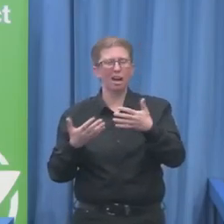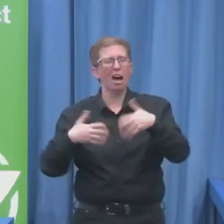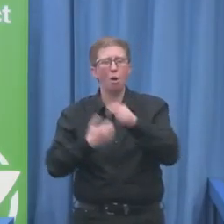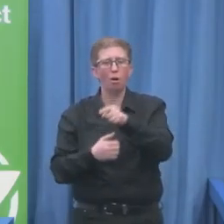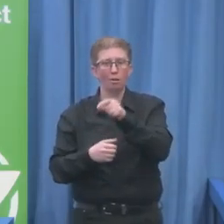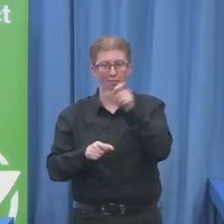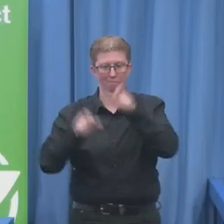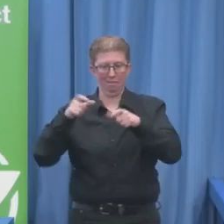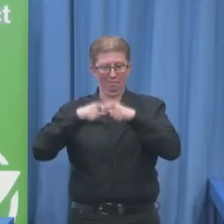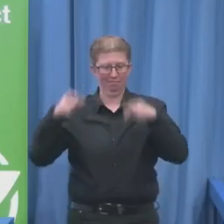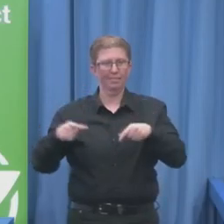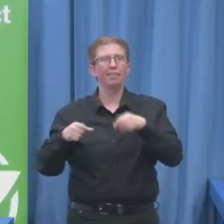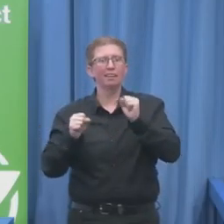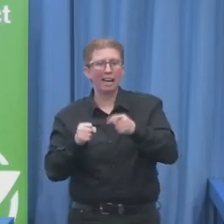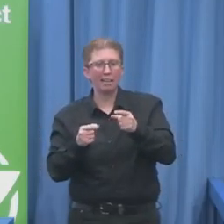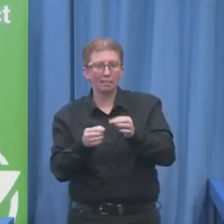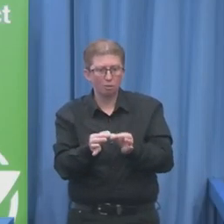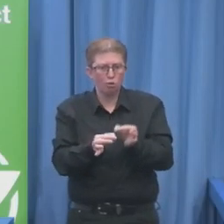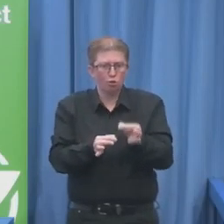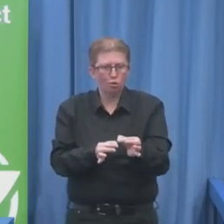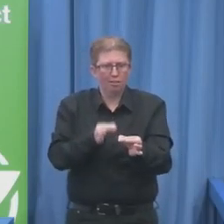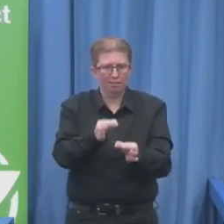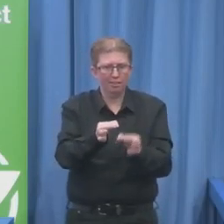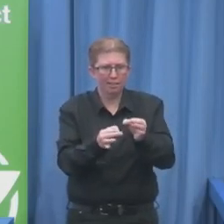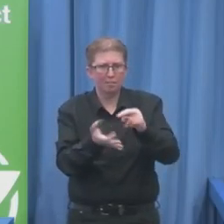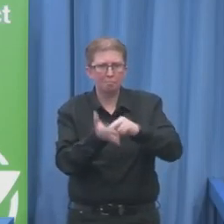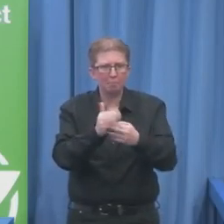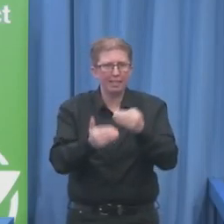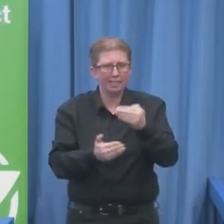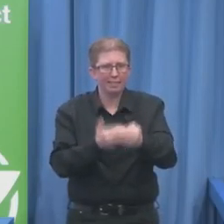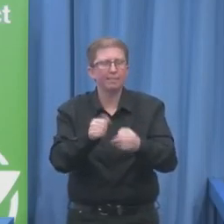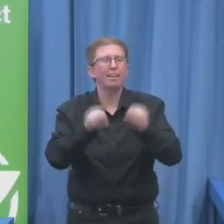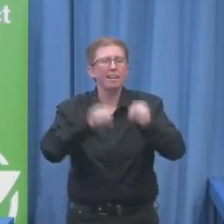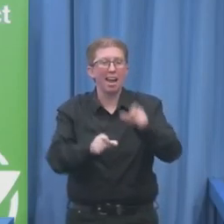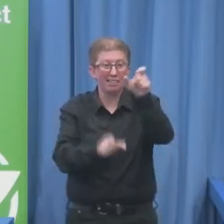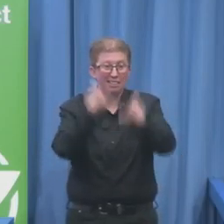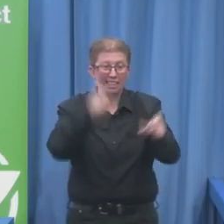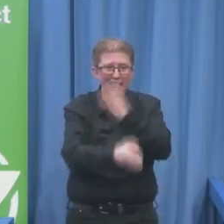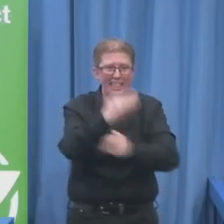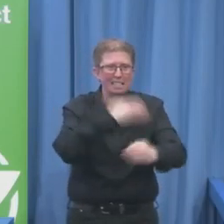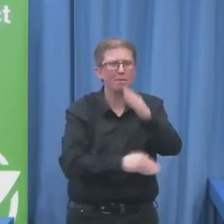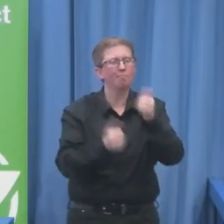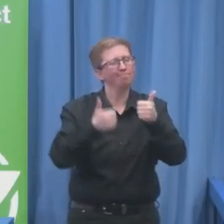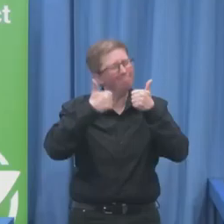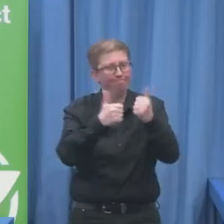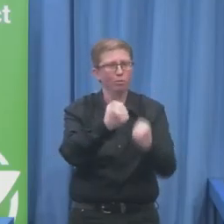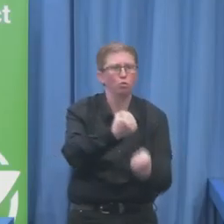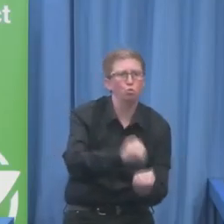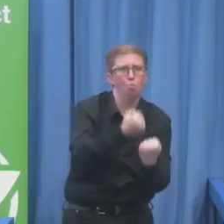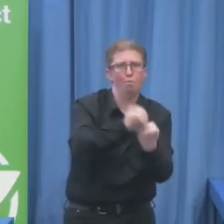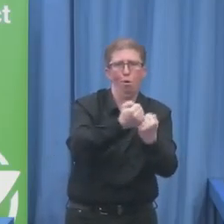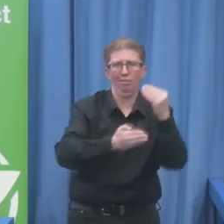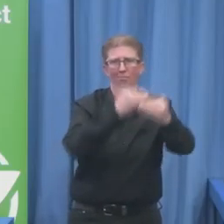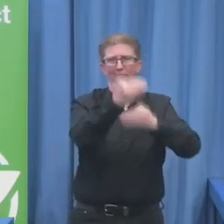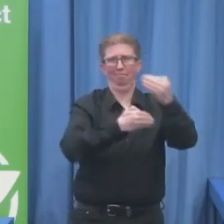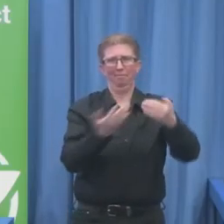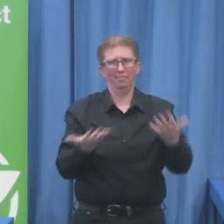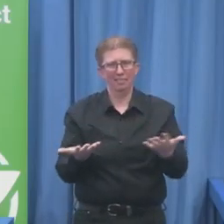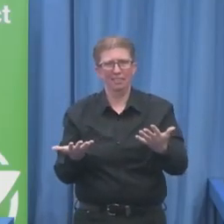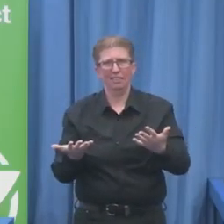Thank you. That's an excellent question. When we were closing our sheltered workshops, as Bryan was talking about